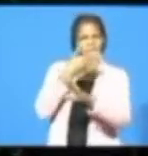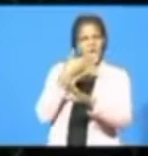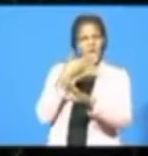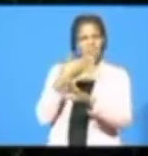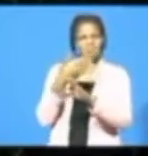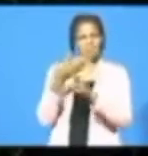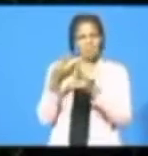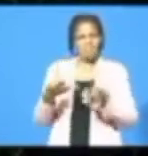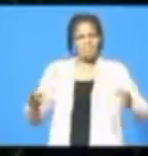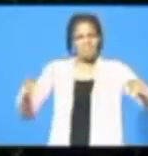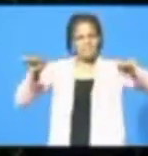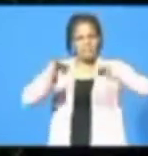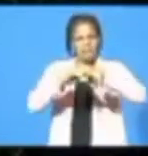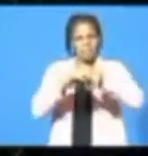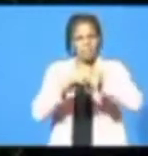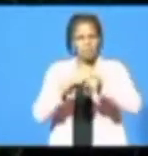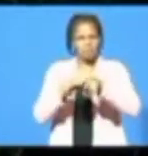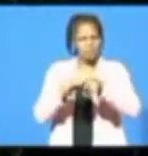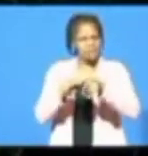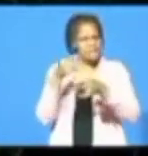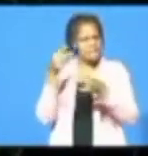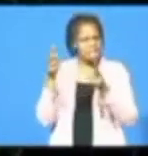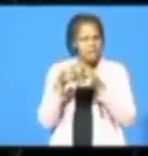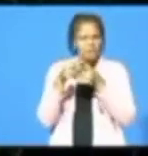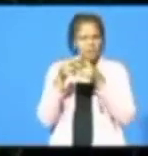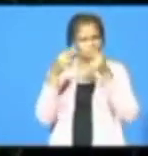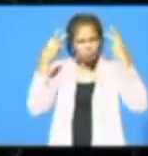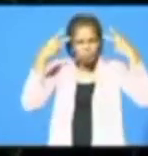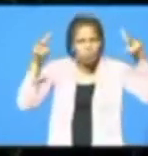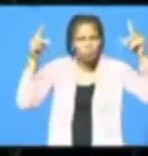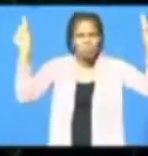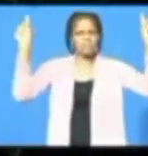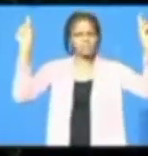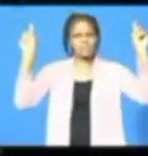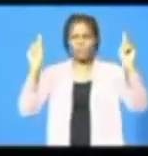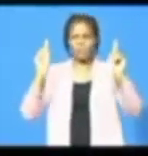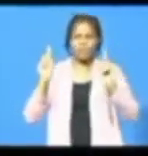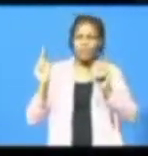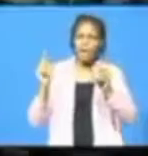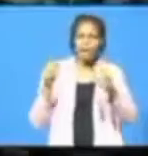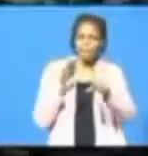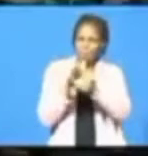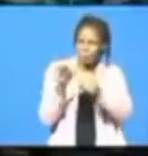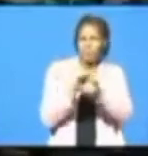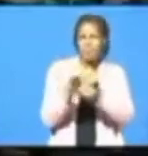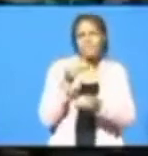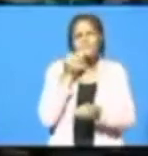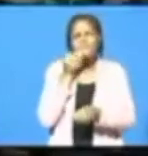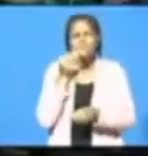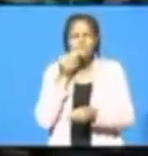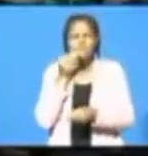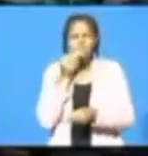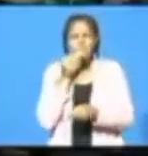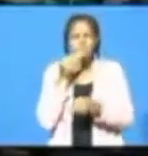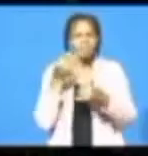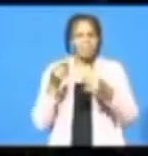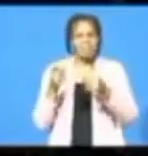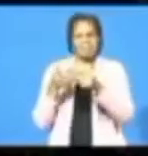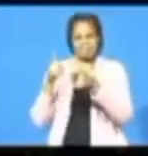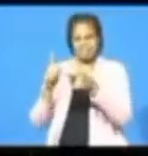valley of Jericho, the well-watered valley of Jericho, is